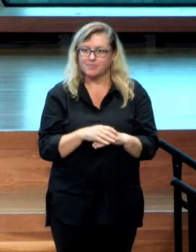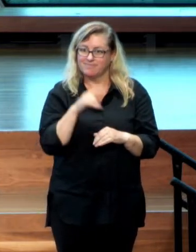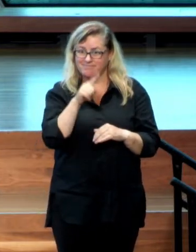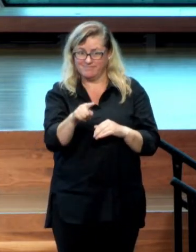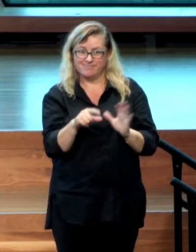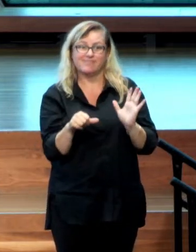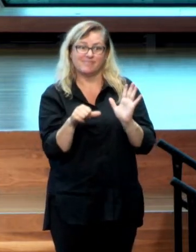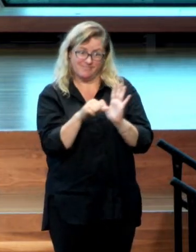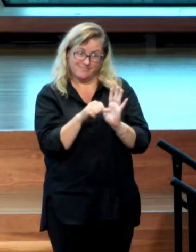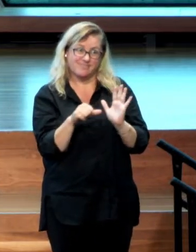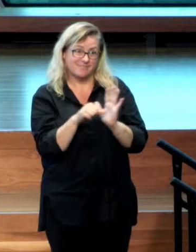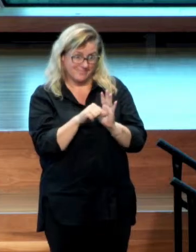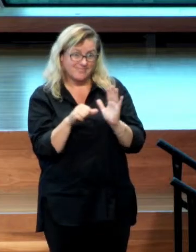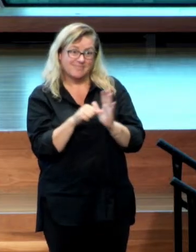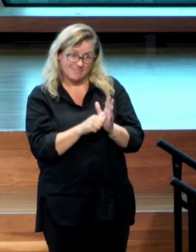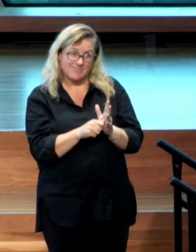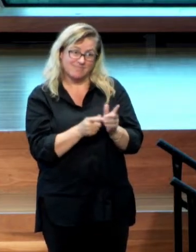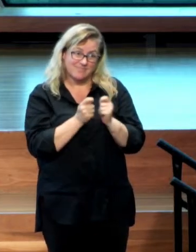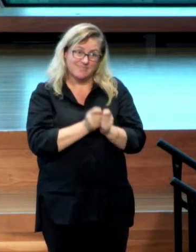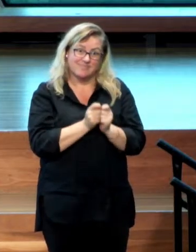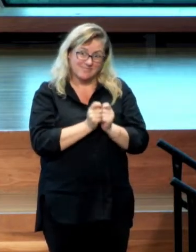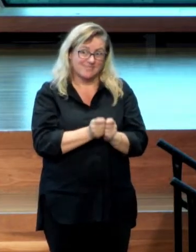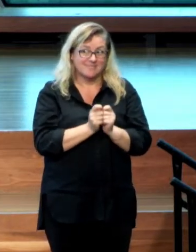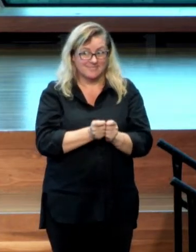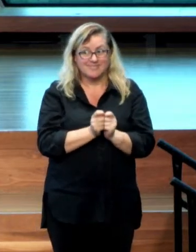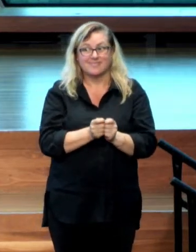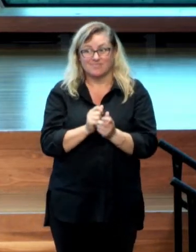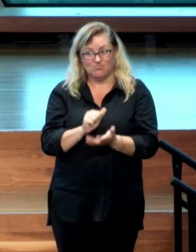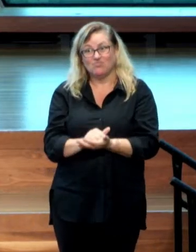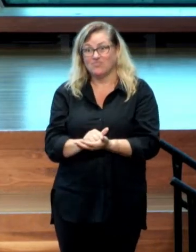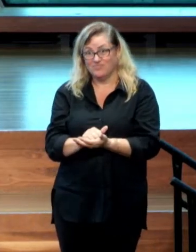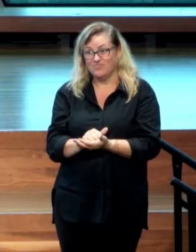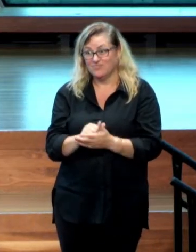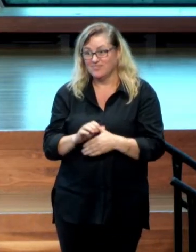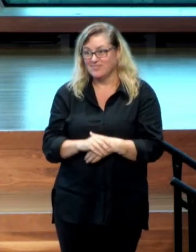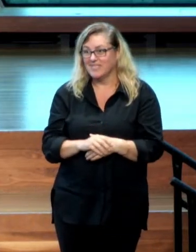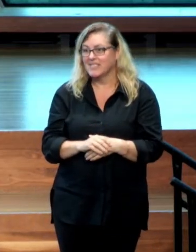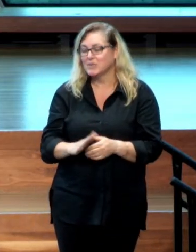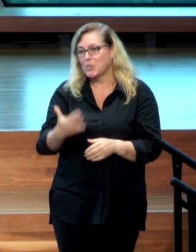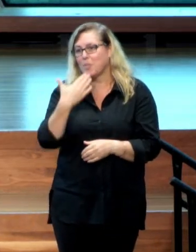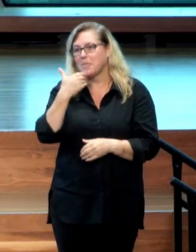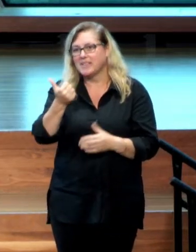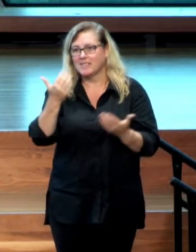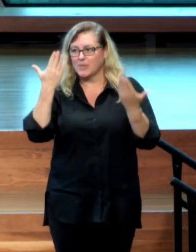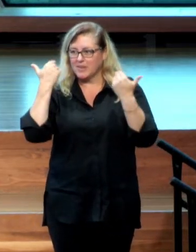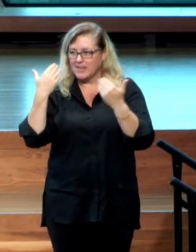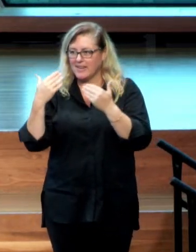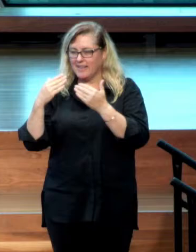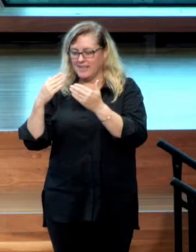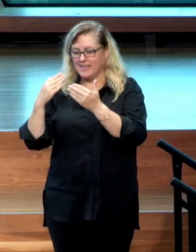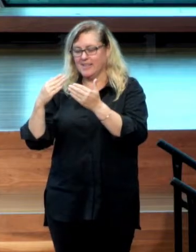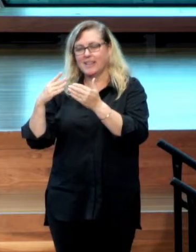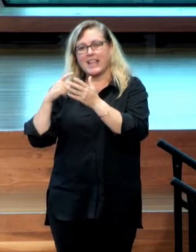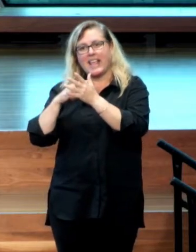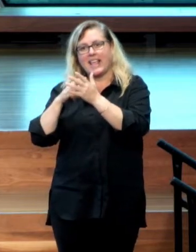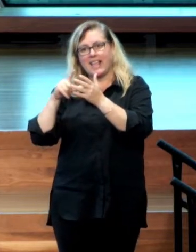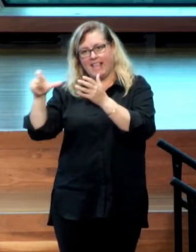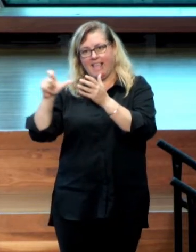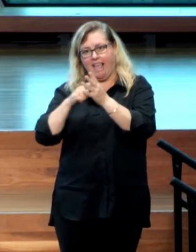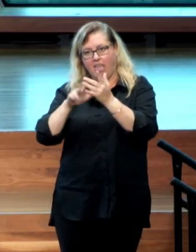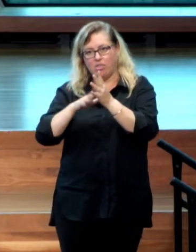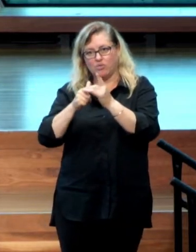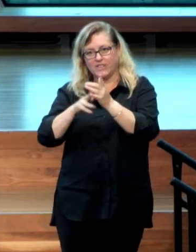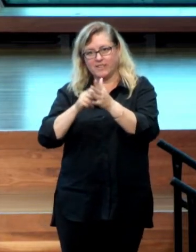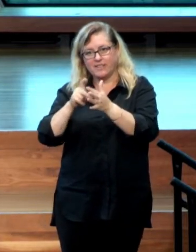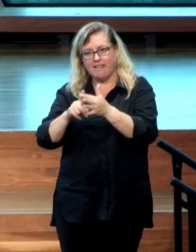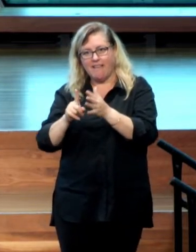be dollaring. We need those dollars. Right. So please welcome Catherine Andrews to the stage to